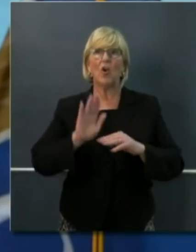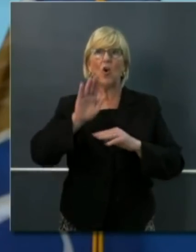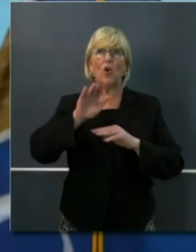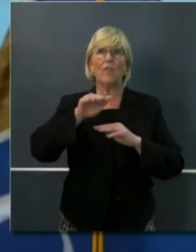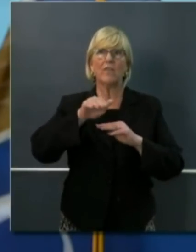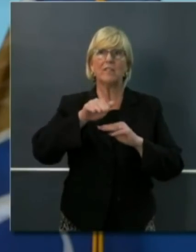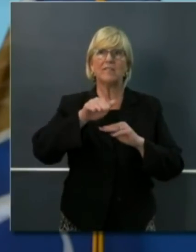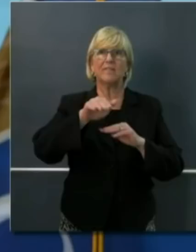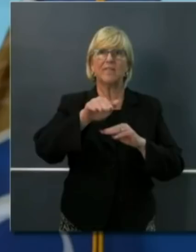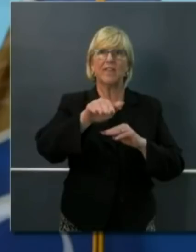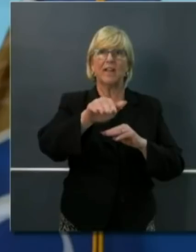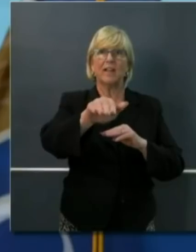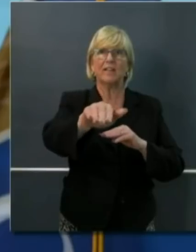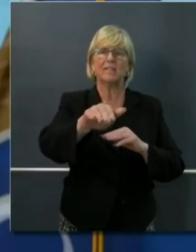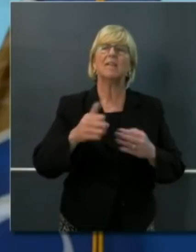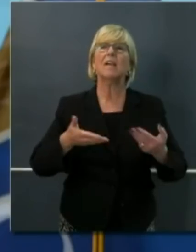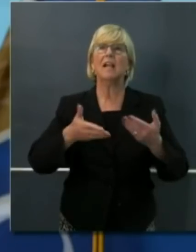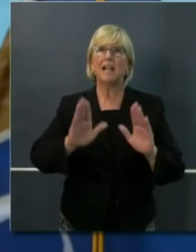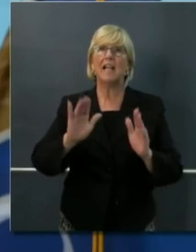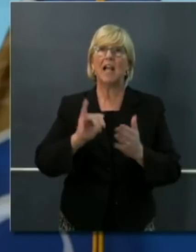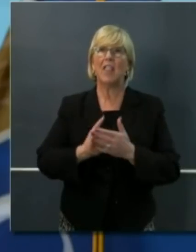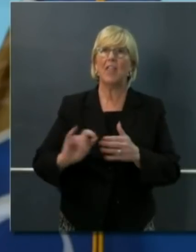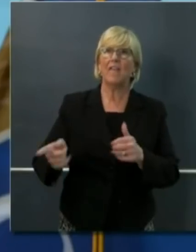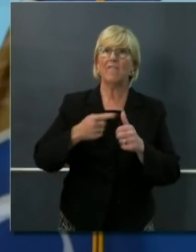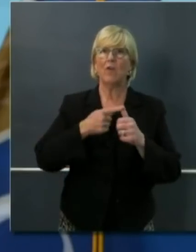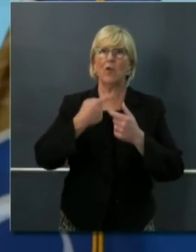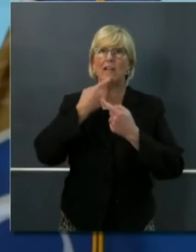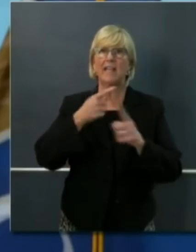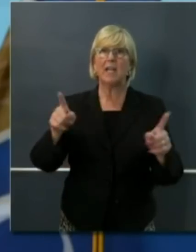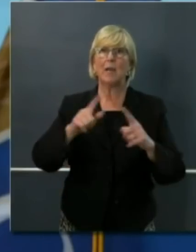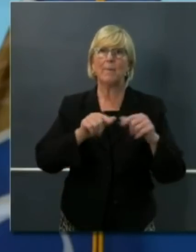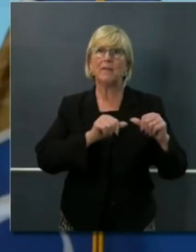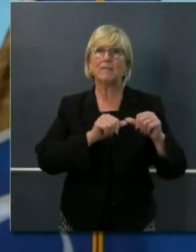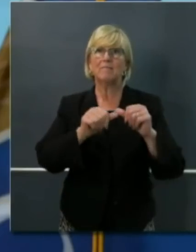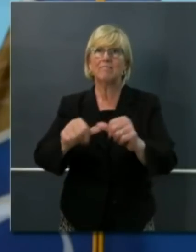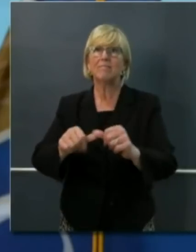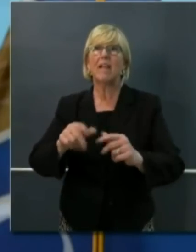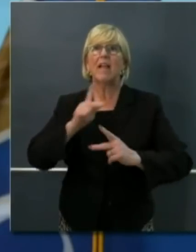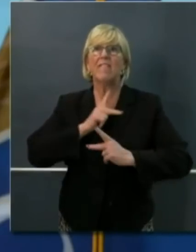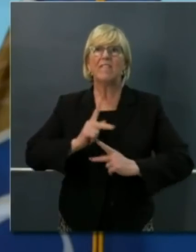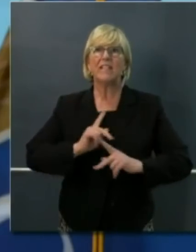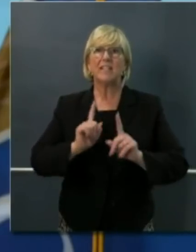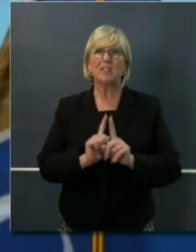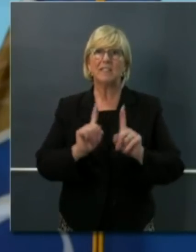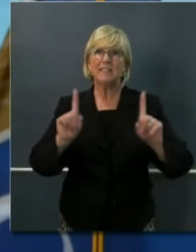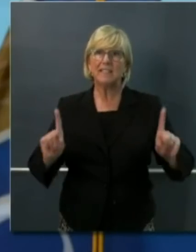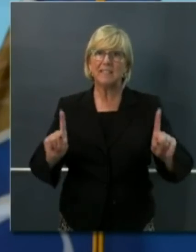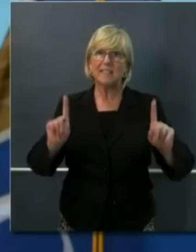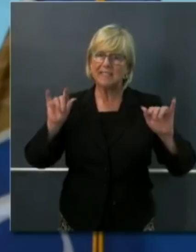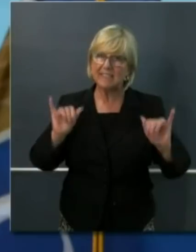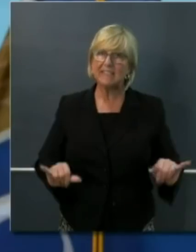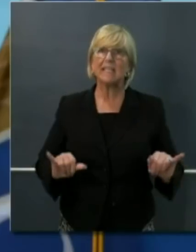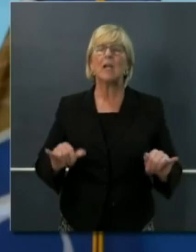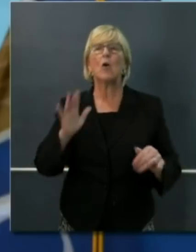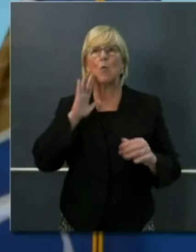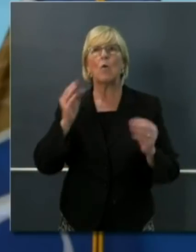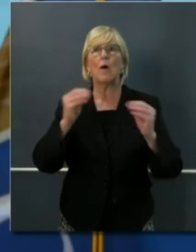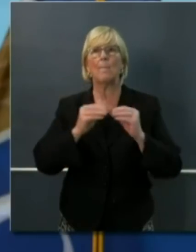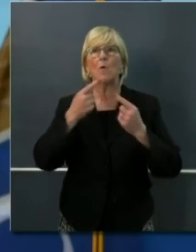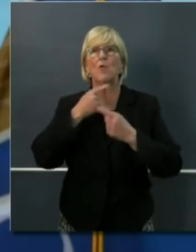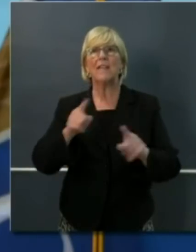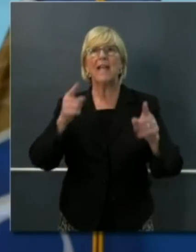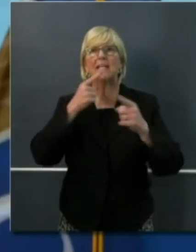created stability. It's allowed us this first announcement. Continue to practice physical distancing, and we will be making more